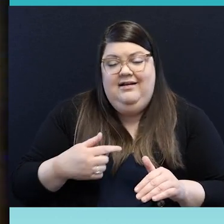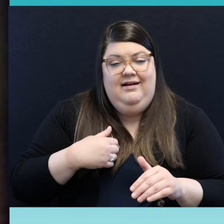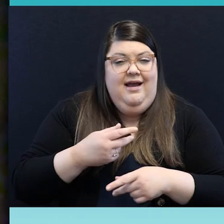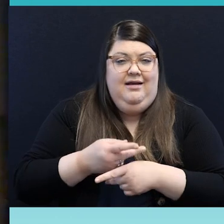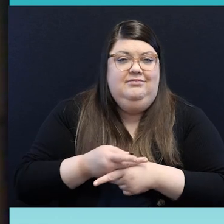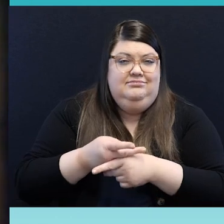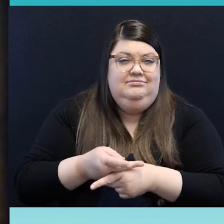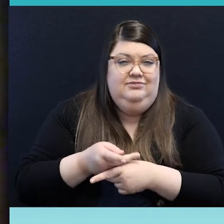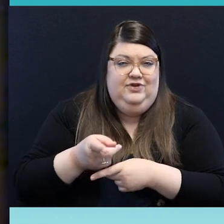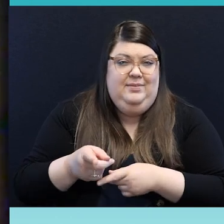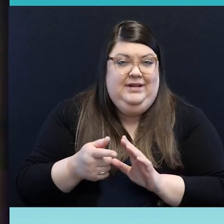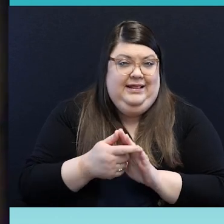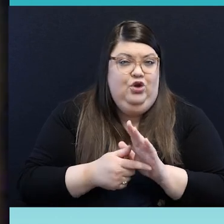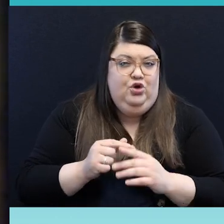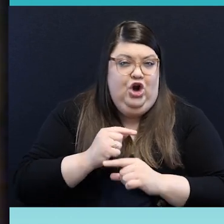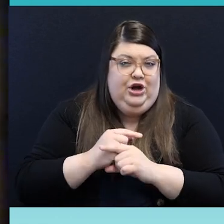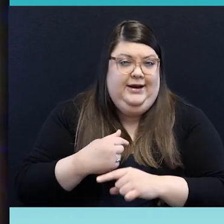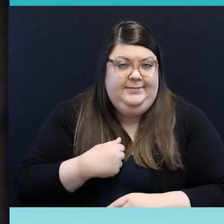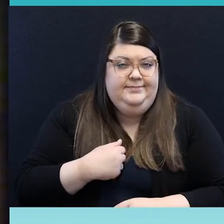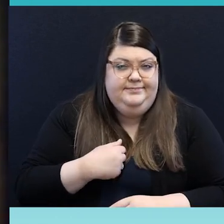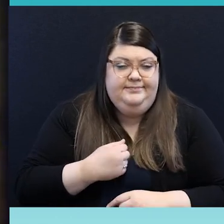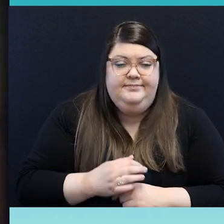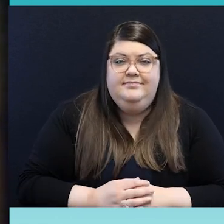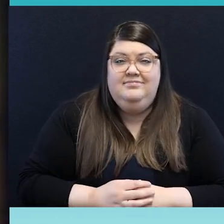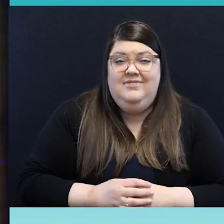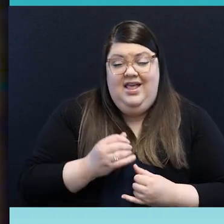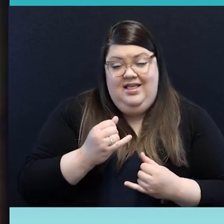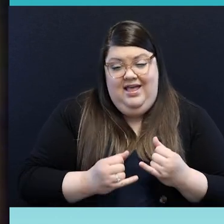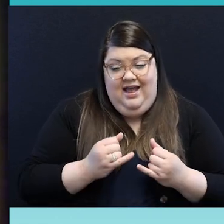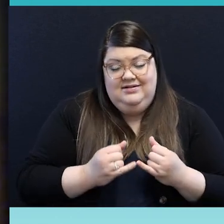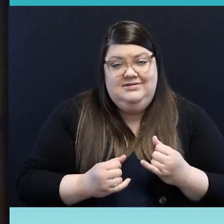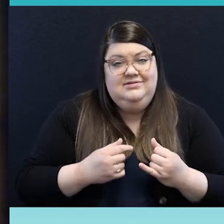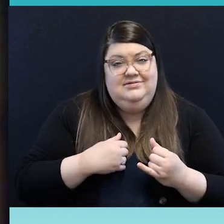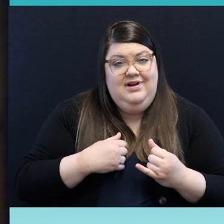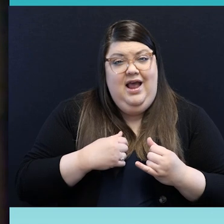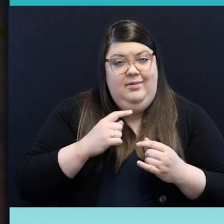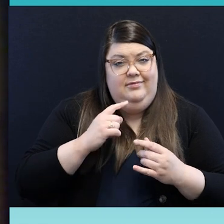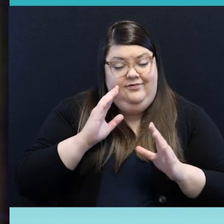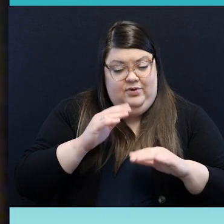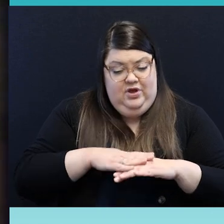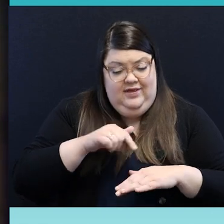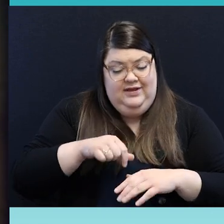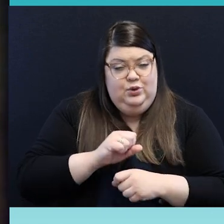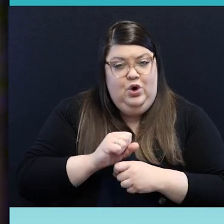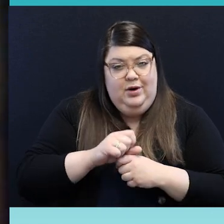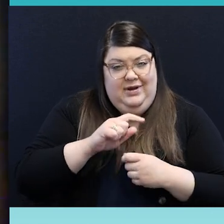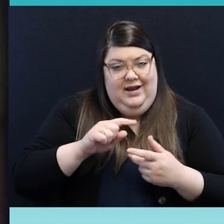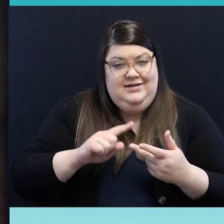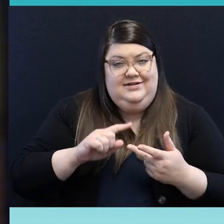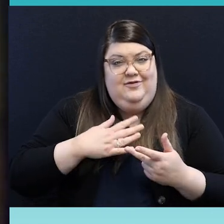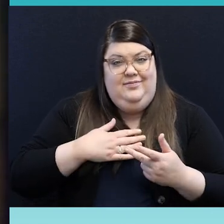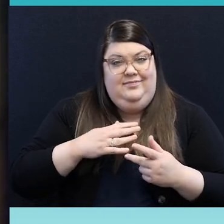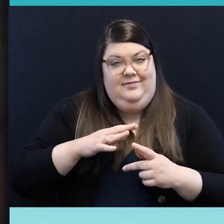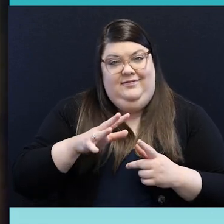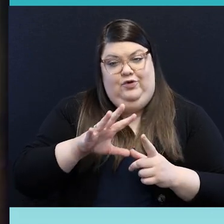guardian. Last but not least, I'm drawn to this work culturally. I've always been really passionate